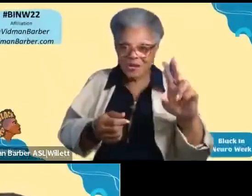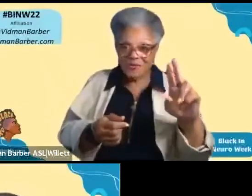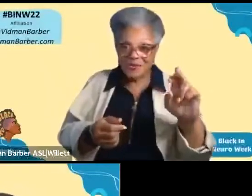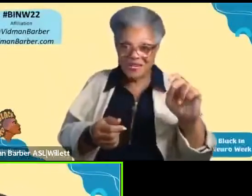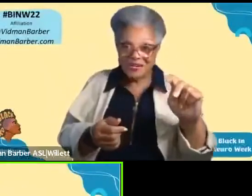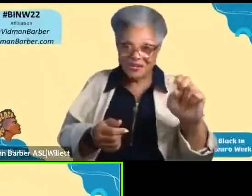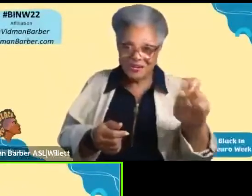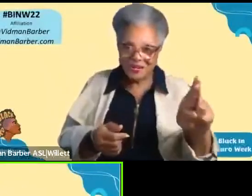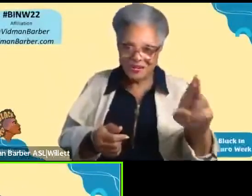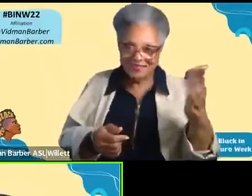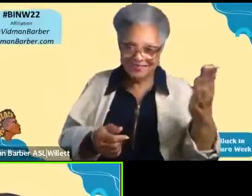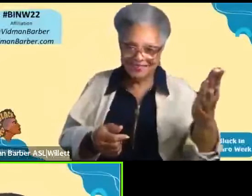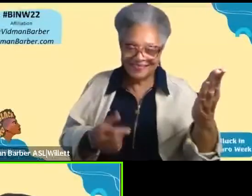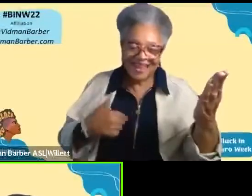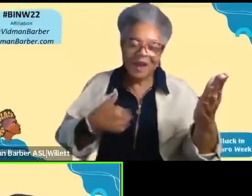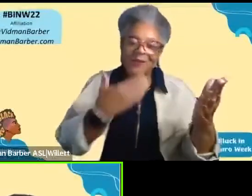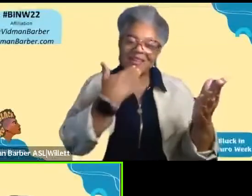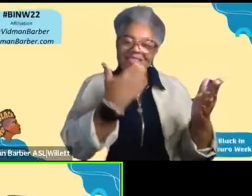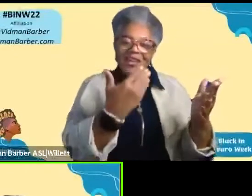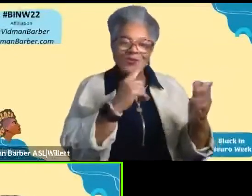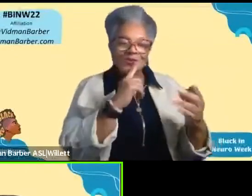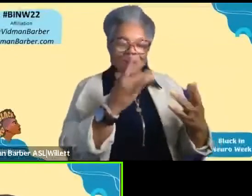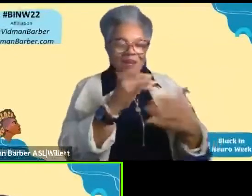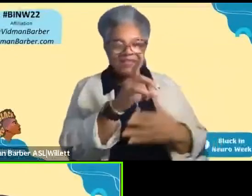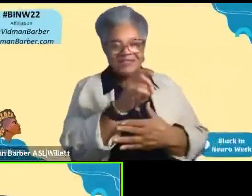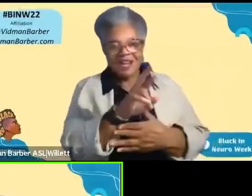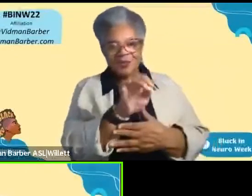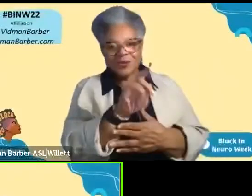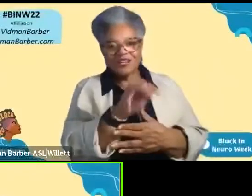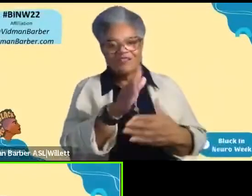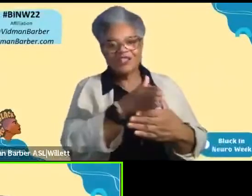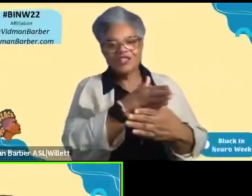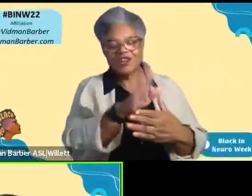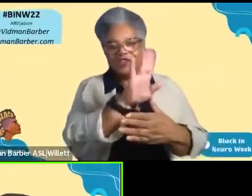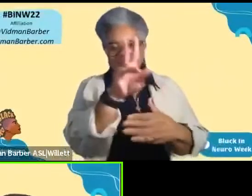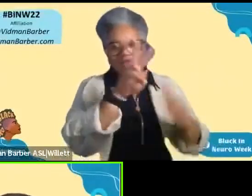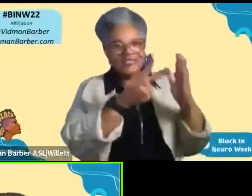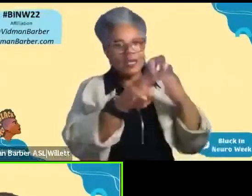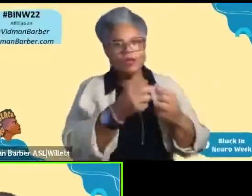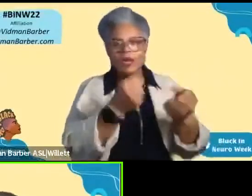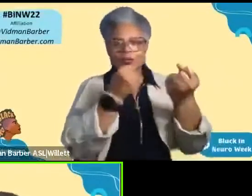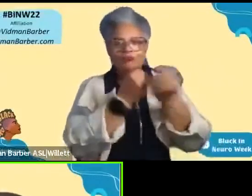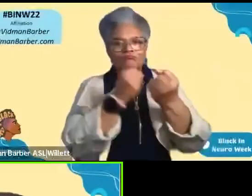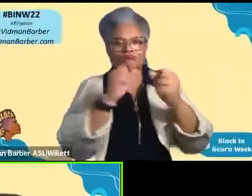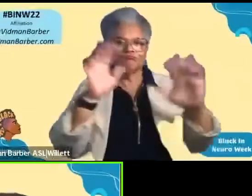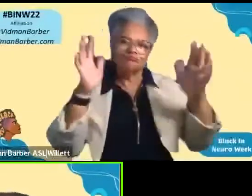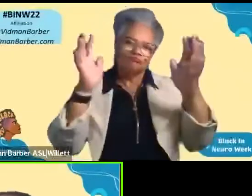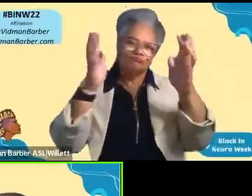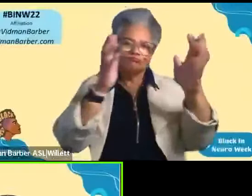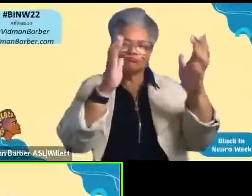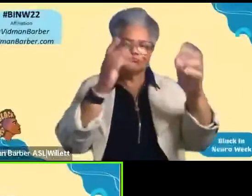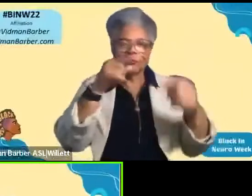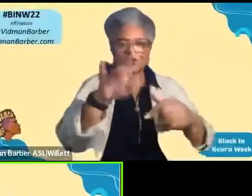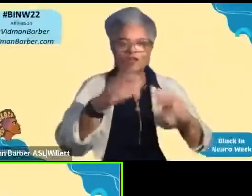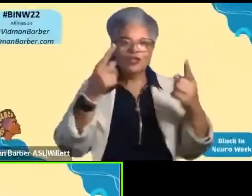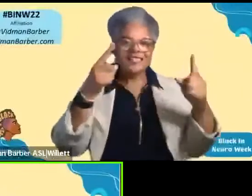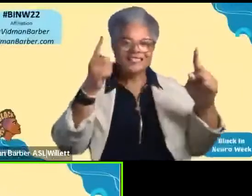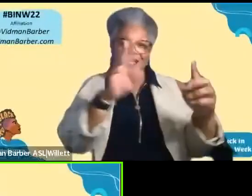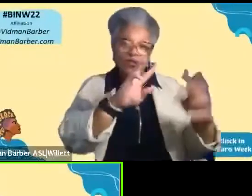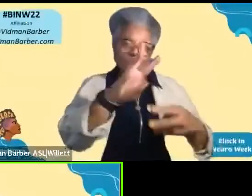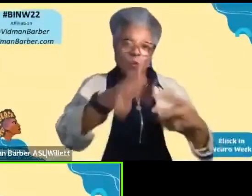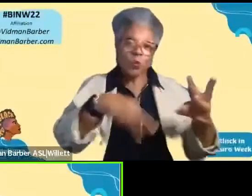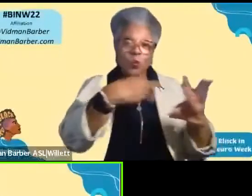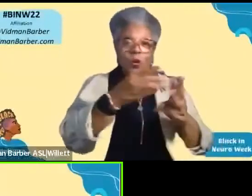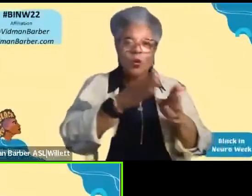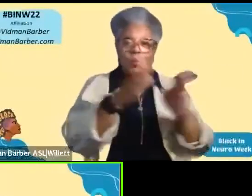Well, I want to thank you so much, Dr. Ritter, for sharing your insights, and we are rooting for you and your success worldwide. Thank you everyone